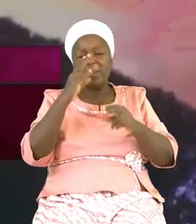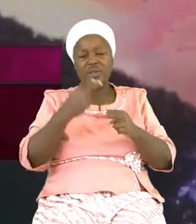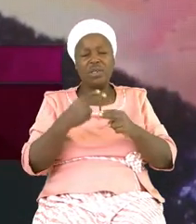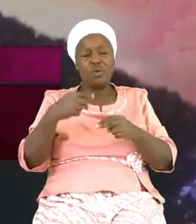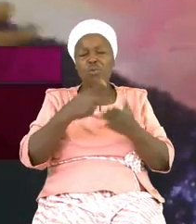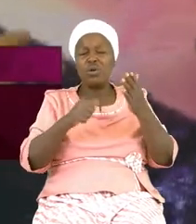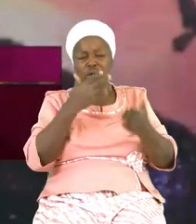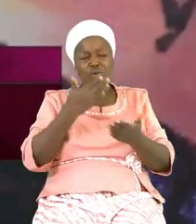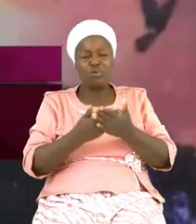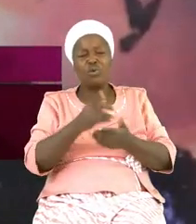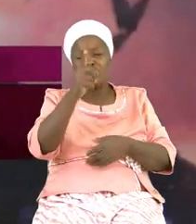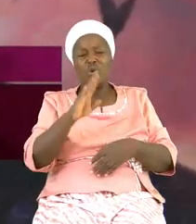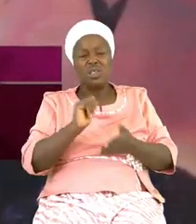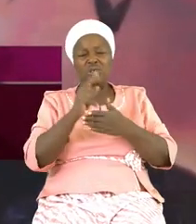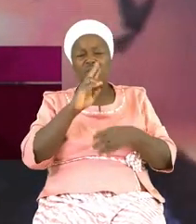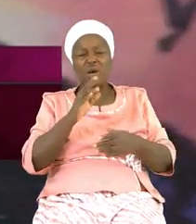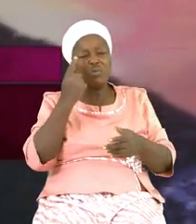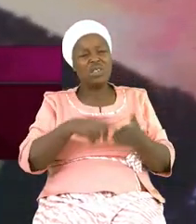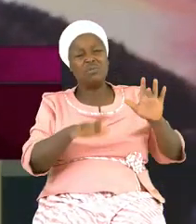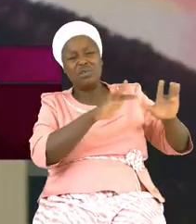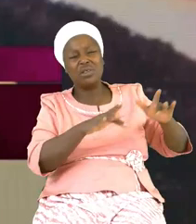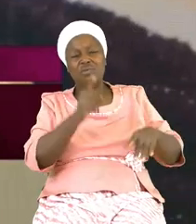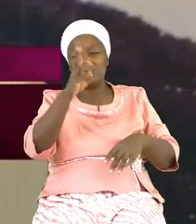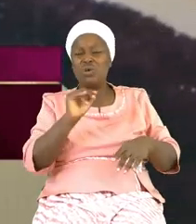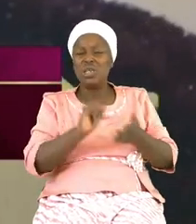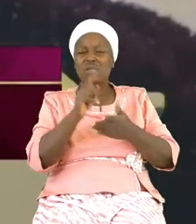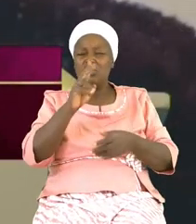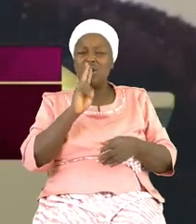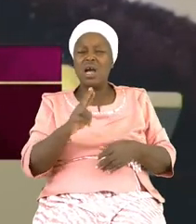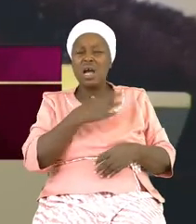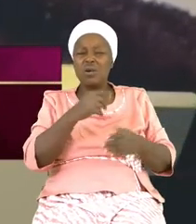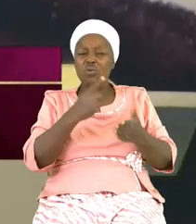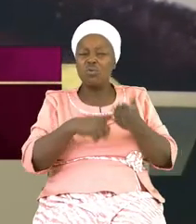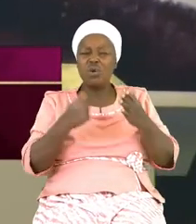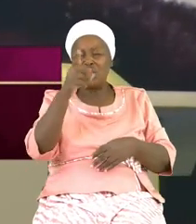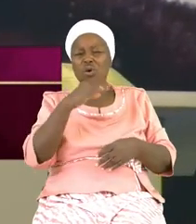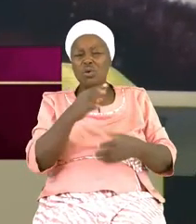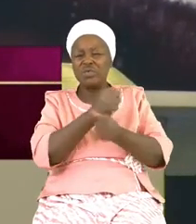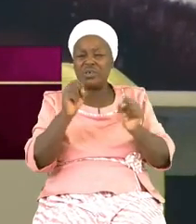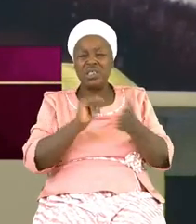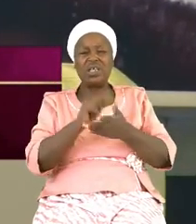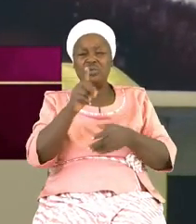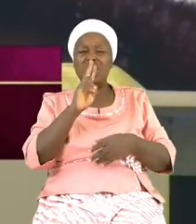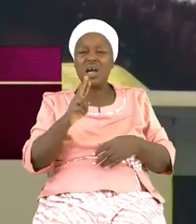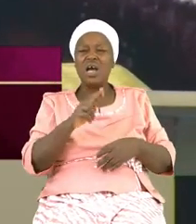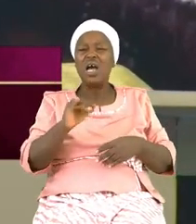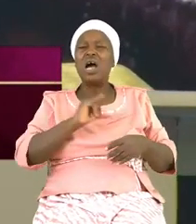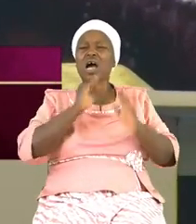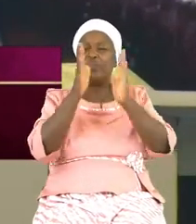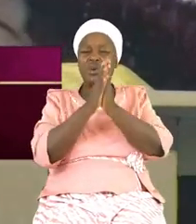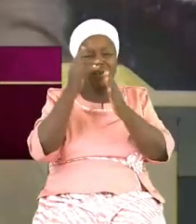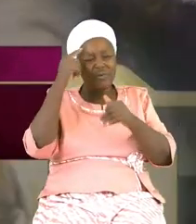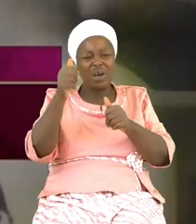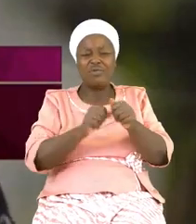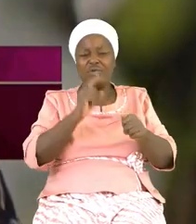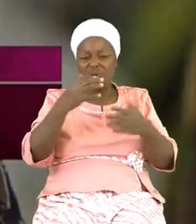are. What a compassionate God you are. And what a God of salvation you are. I pray for everyone